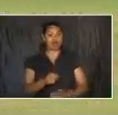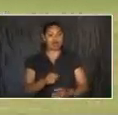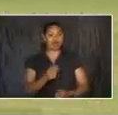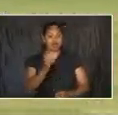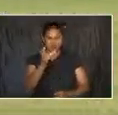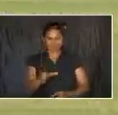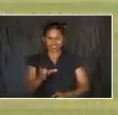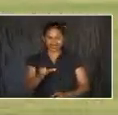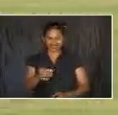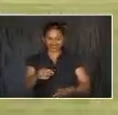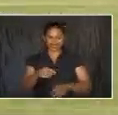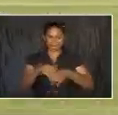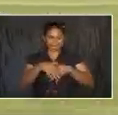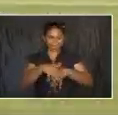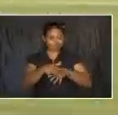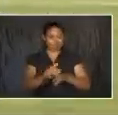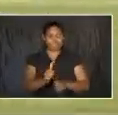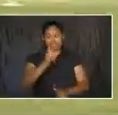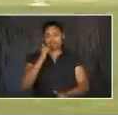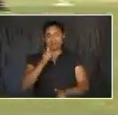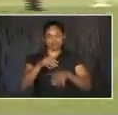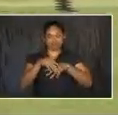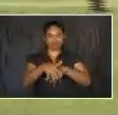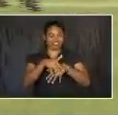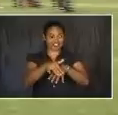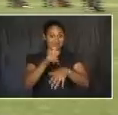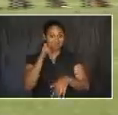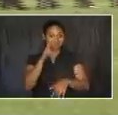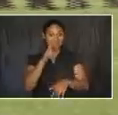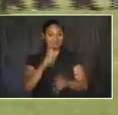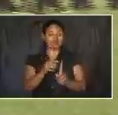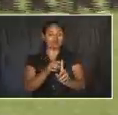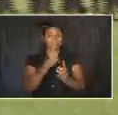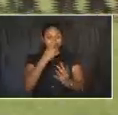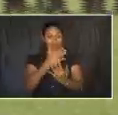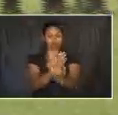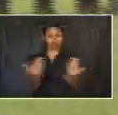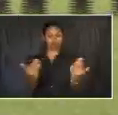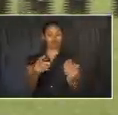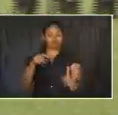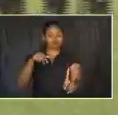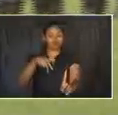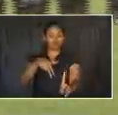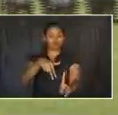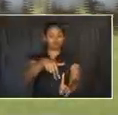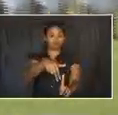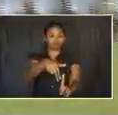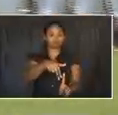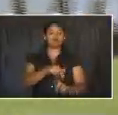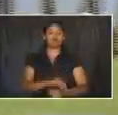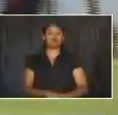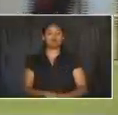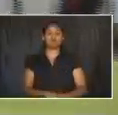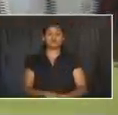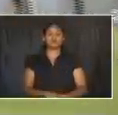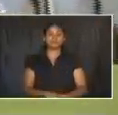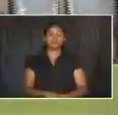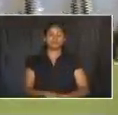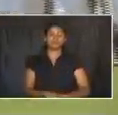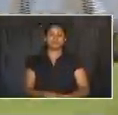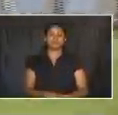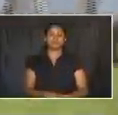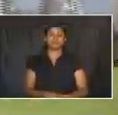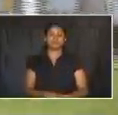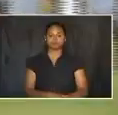ushering back His Excellency the President to the main dais. Failed to mention, and would be